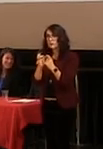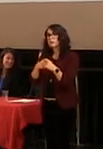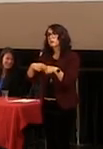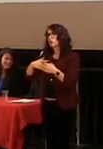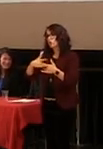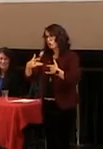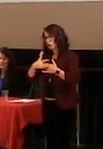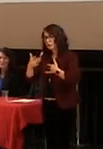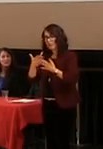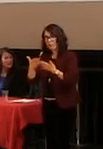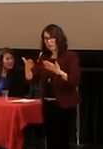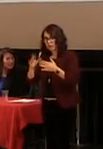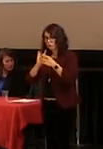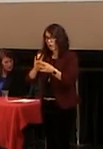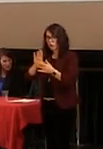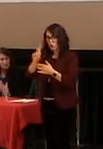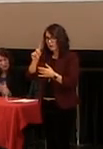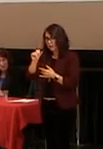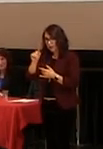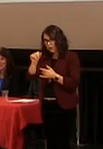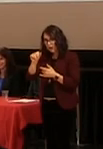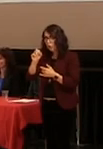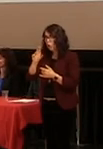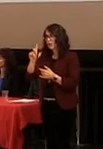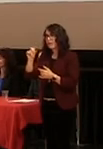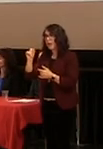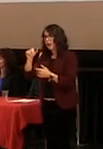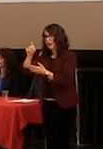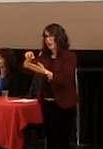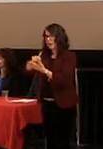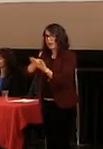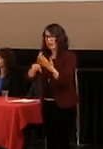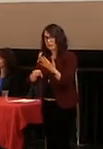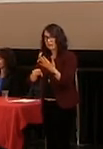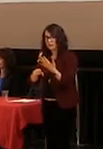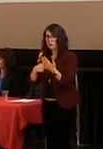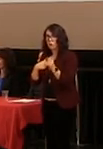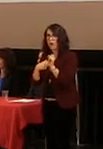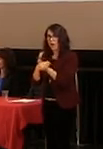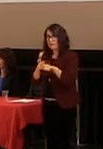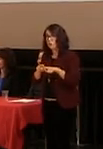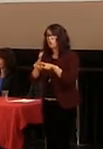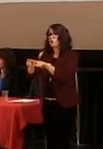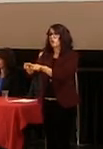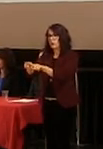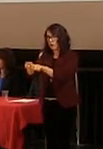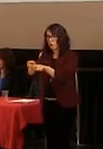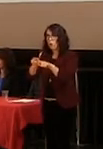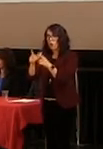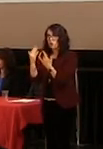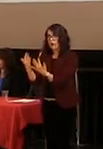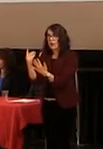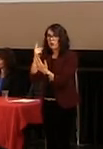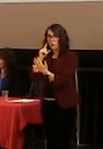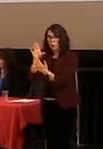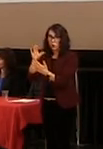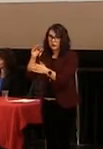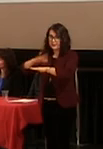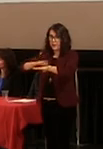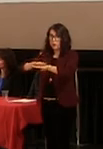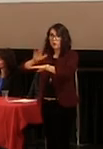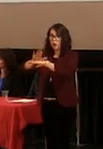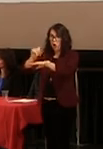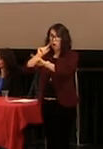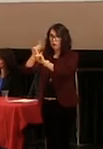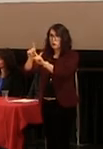have surrounding your data or your data needs. And so I ask that during even while you're waiting for your table to be called, please come up and talk to some of